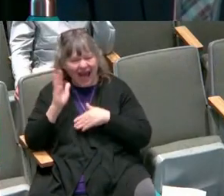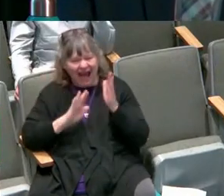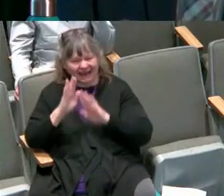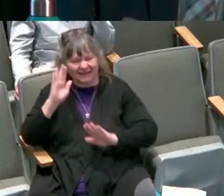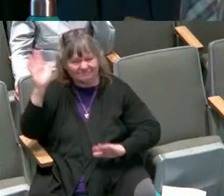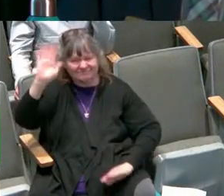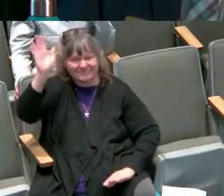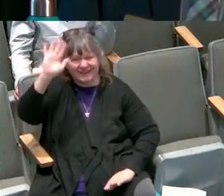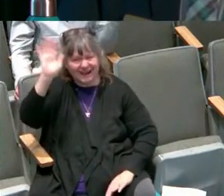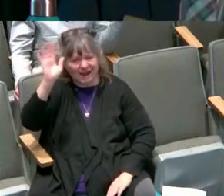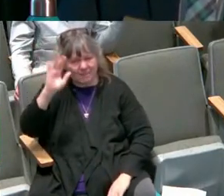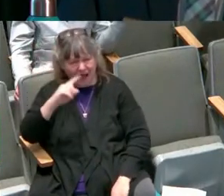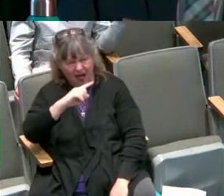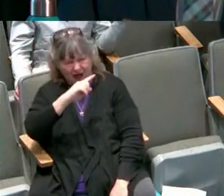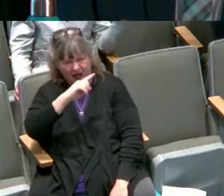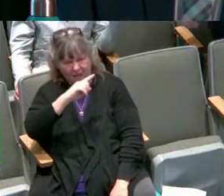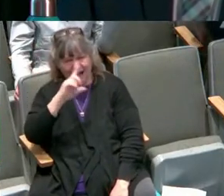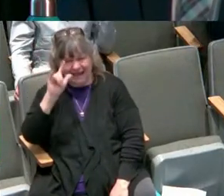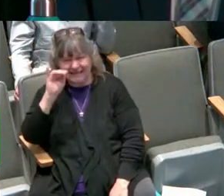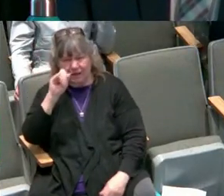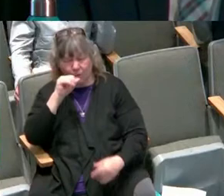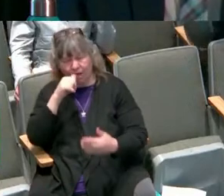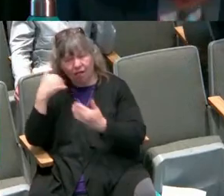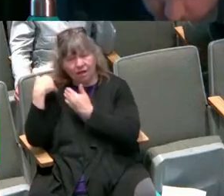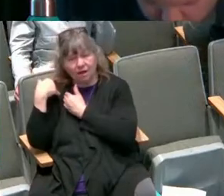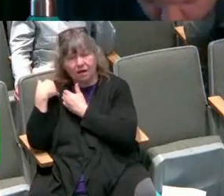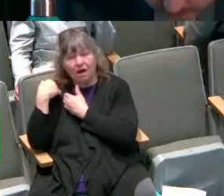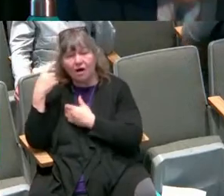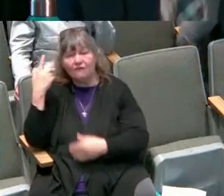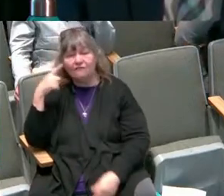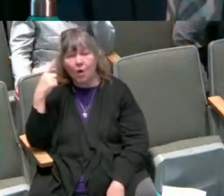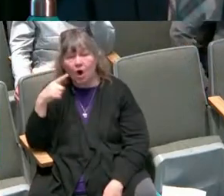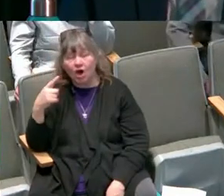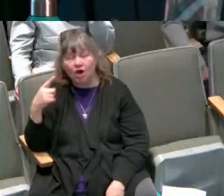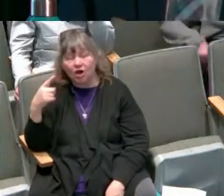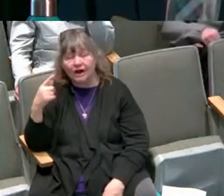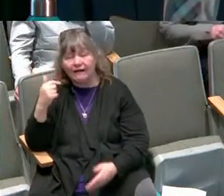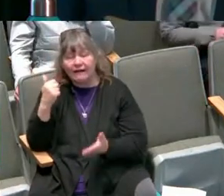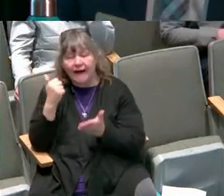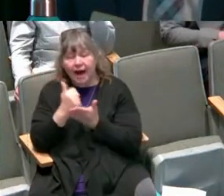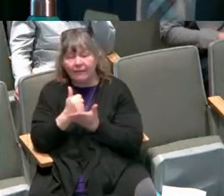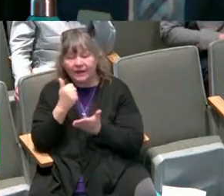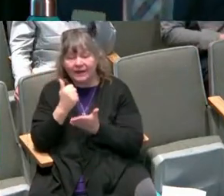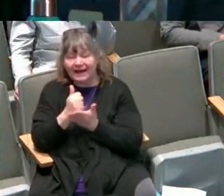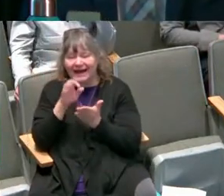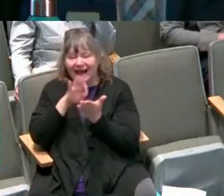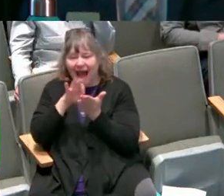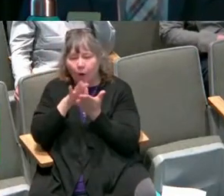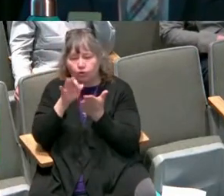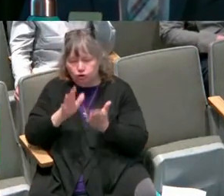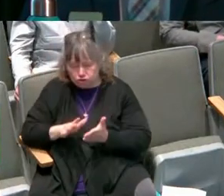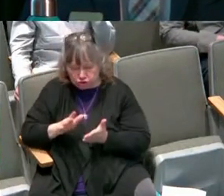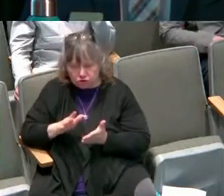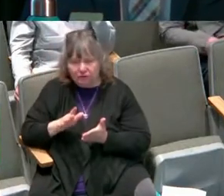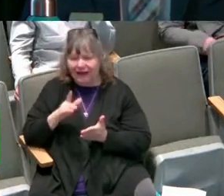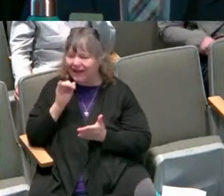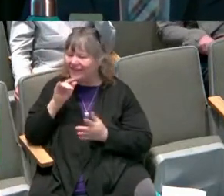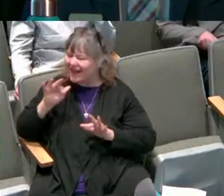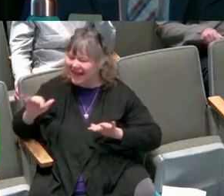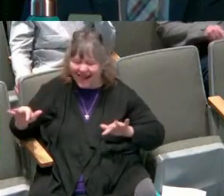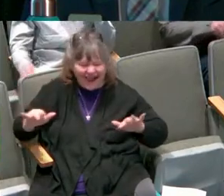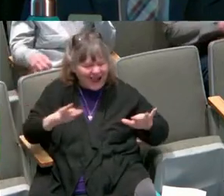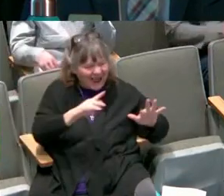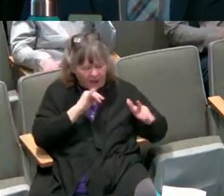Lisa So Lisa will be responsible for helping counters if there are any